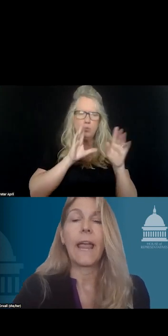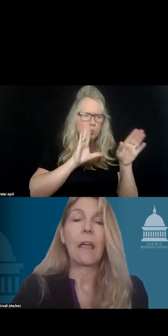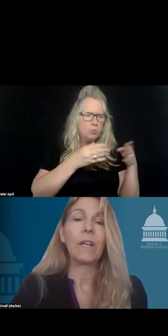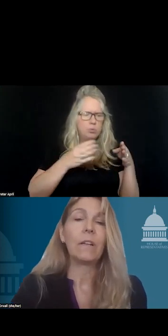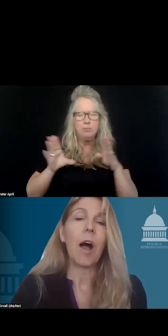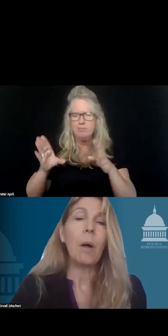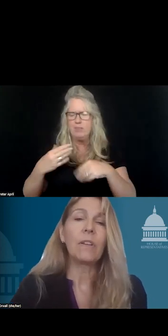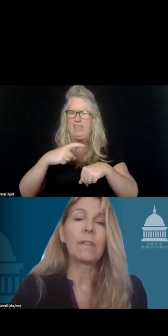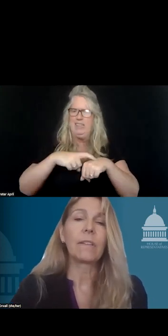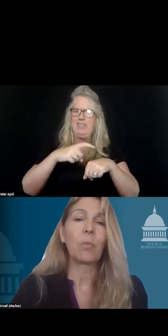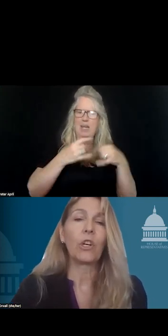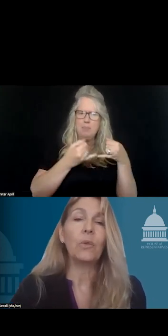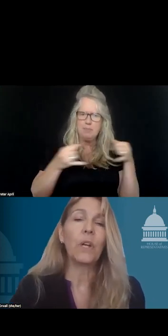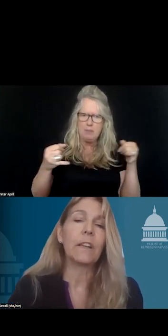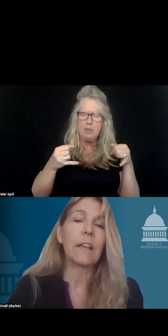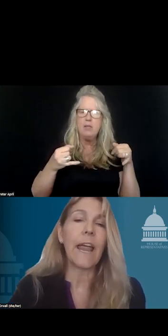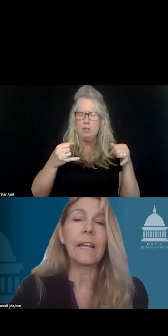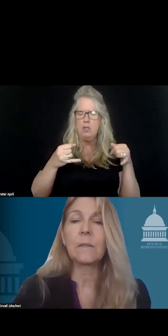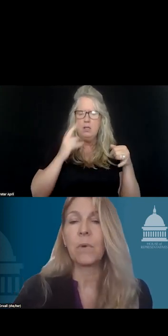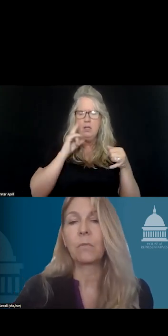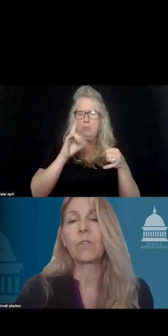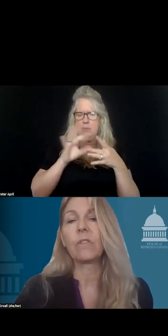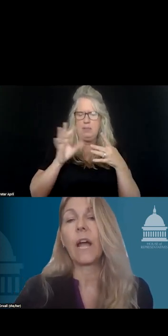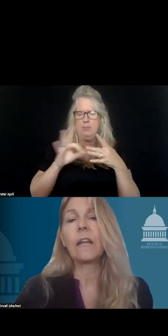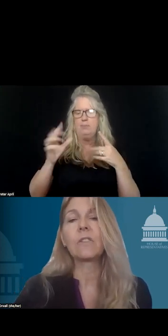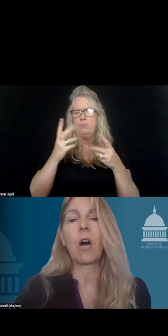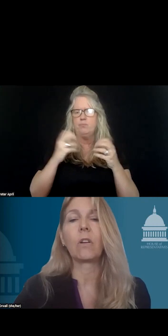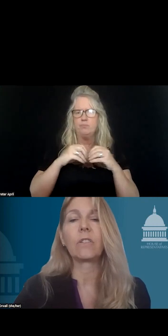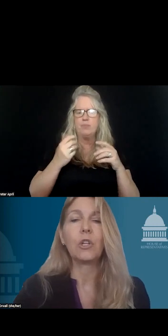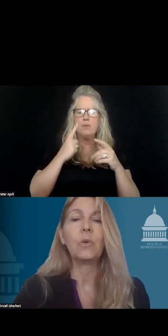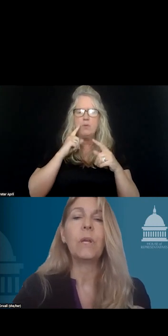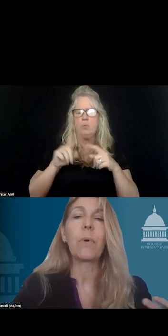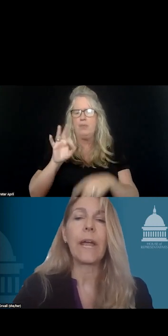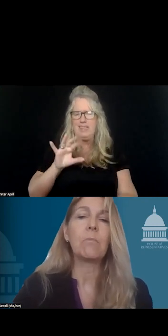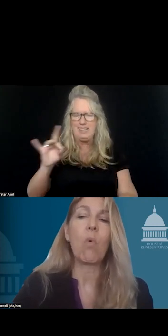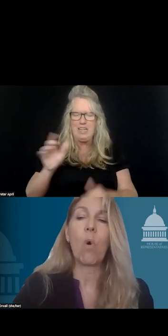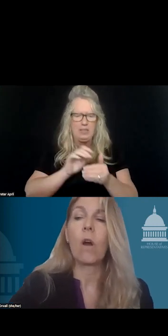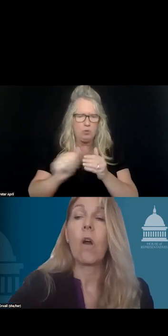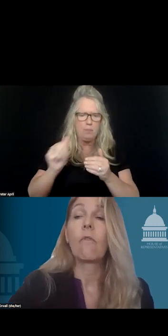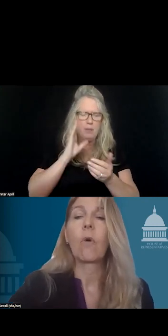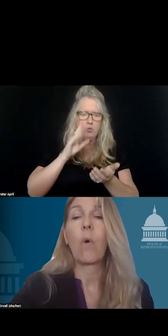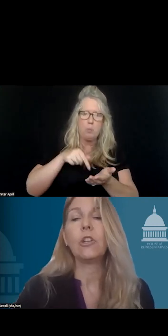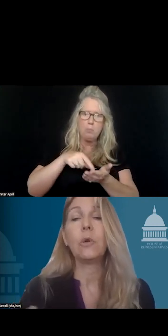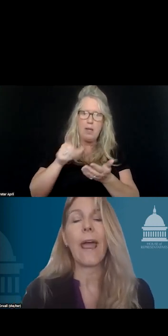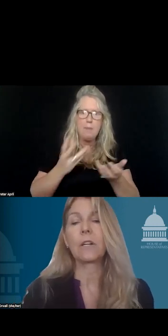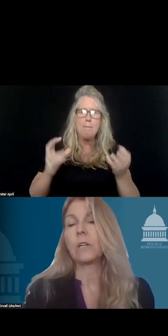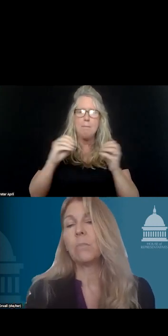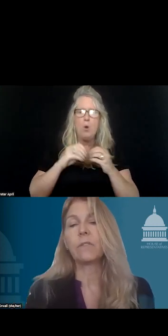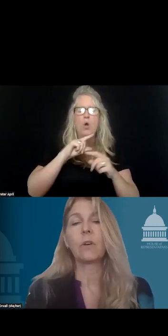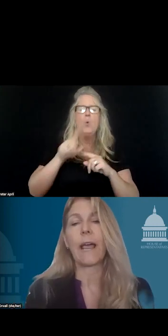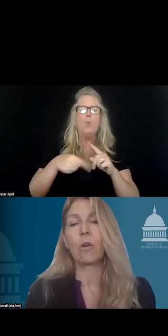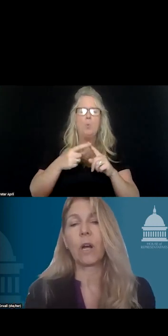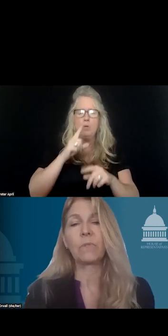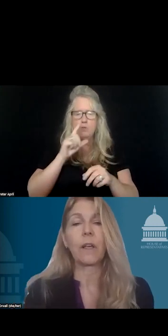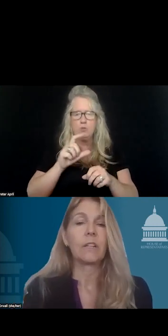timelines. And we did an opt-in system where you get an enhancement with the $988 to be paid more for when you actually